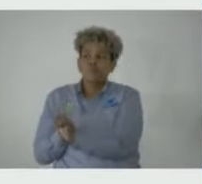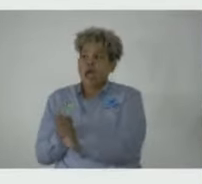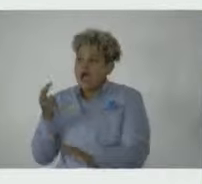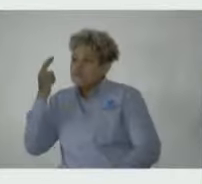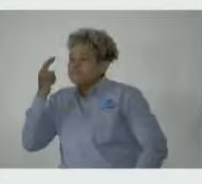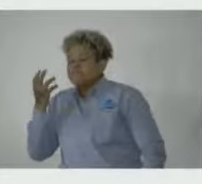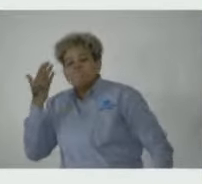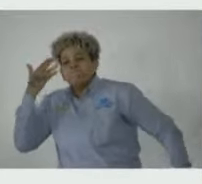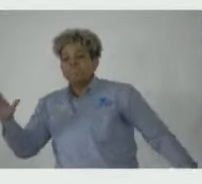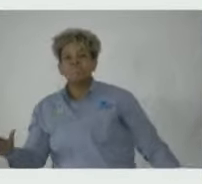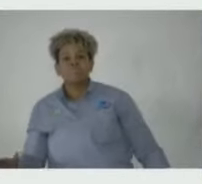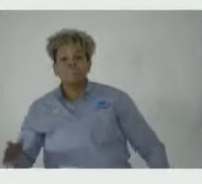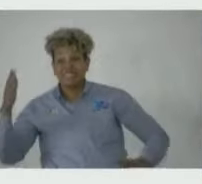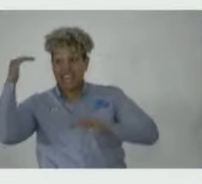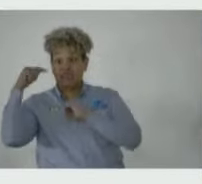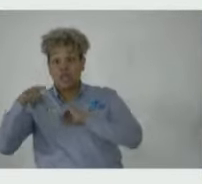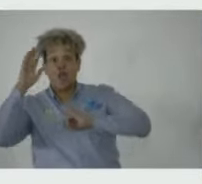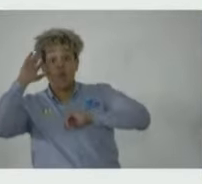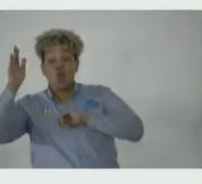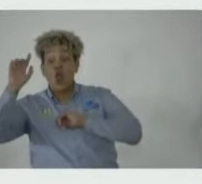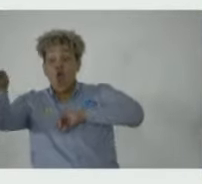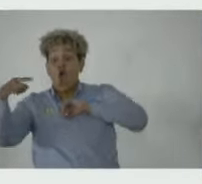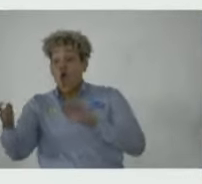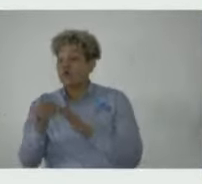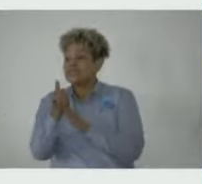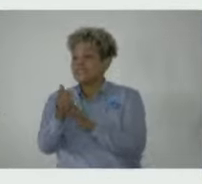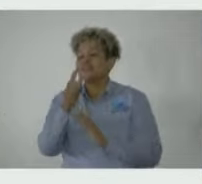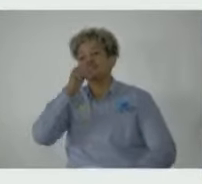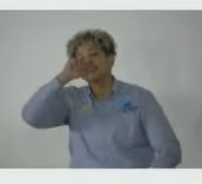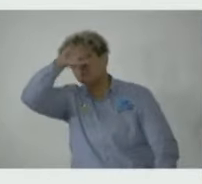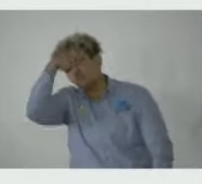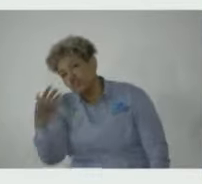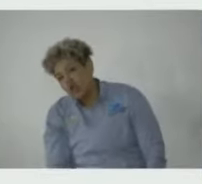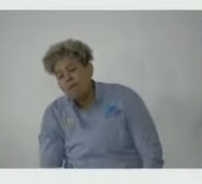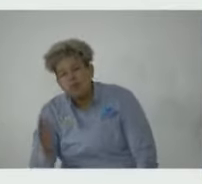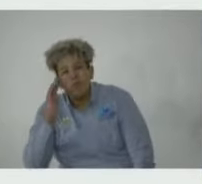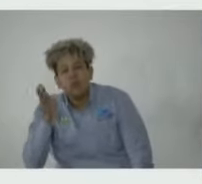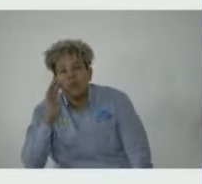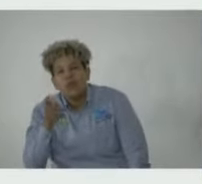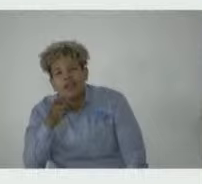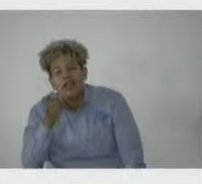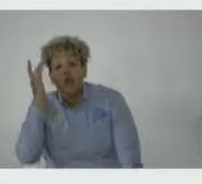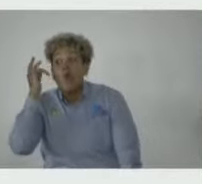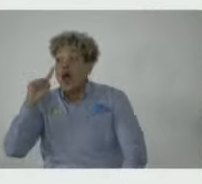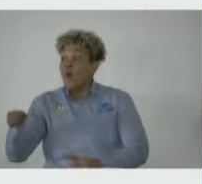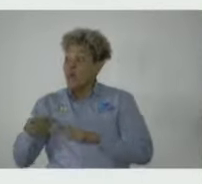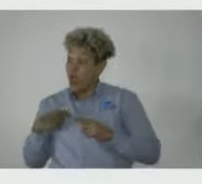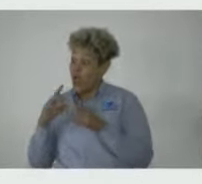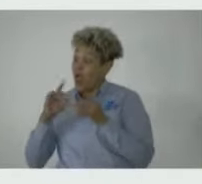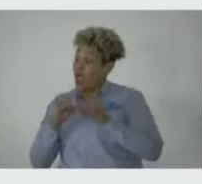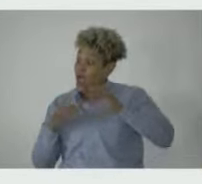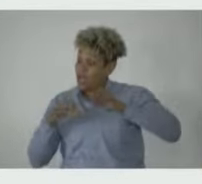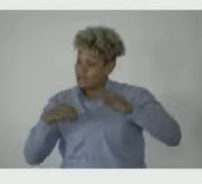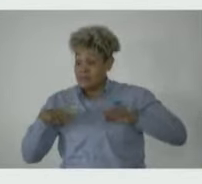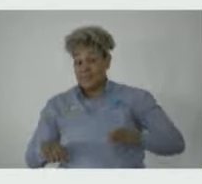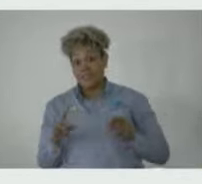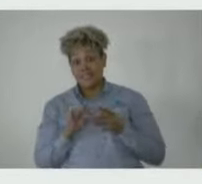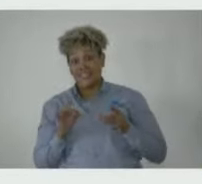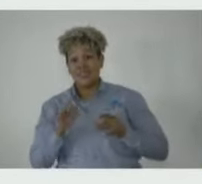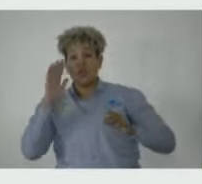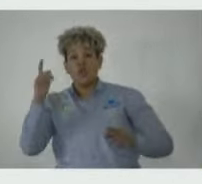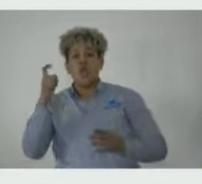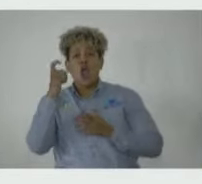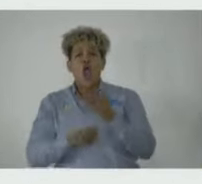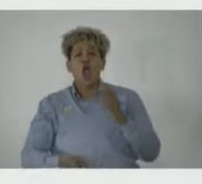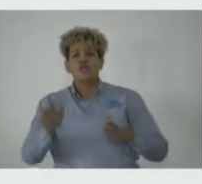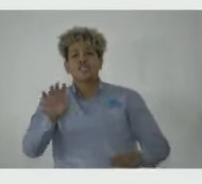The expectations of them will always lead to disappointment. Because, Madam Speaker, when I explained that this move would cost